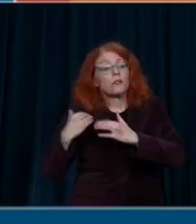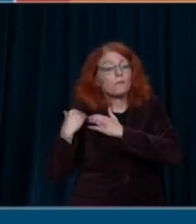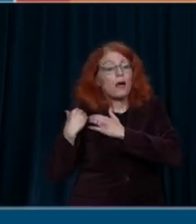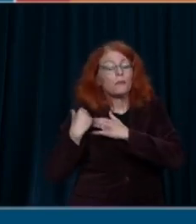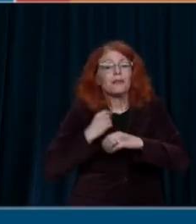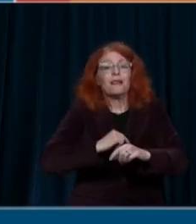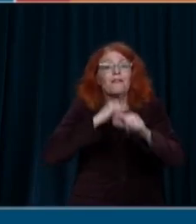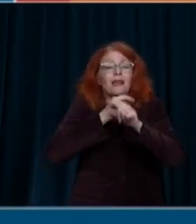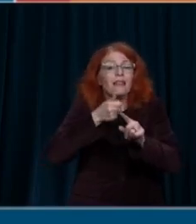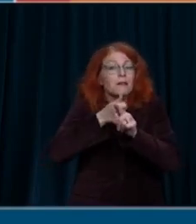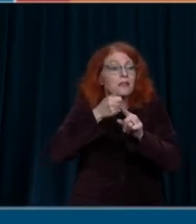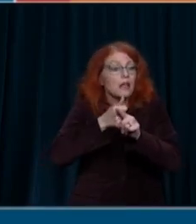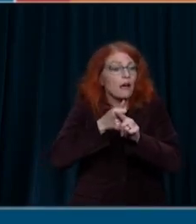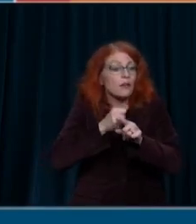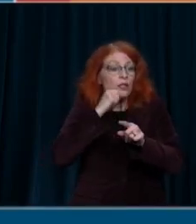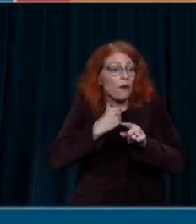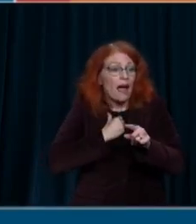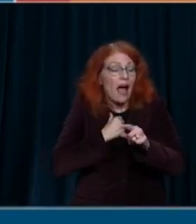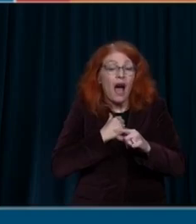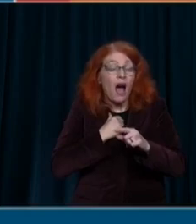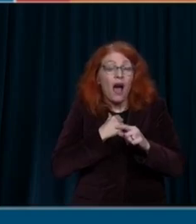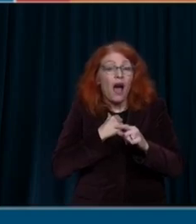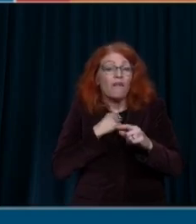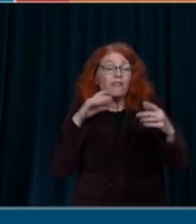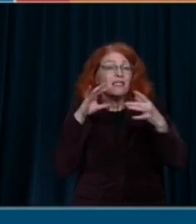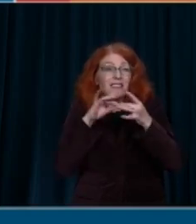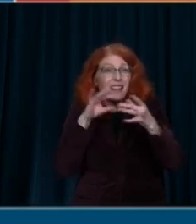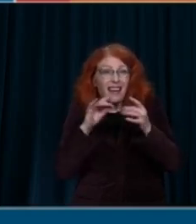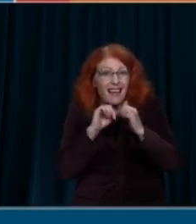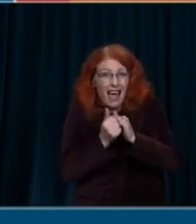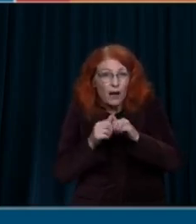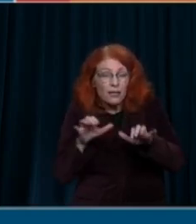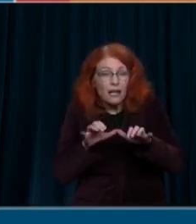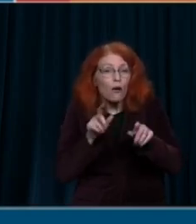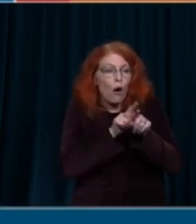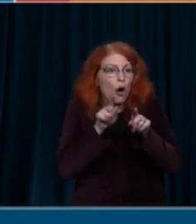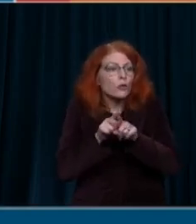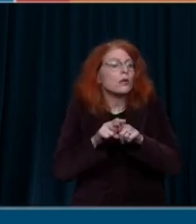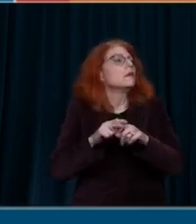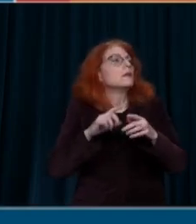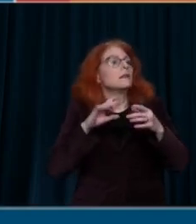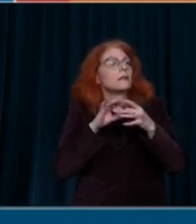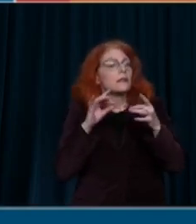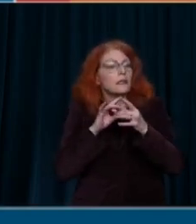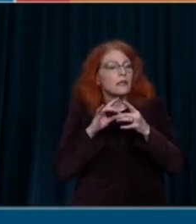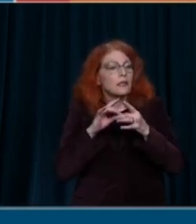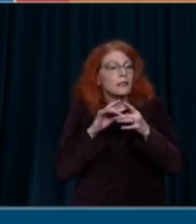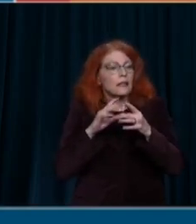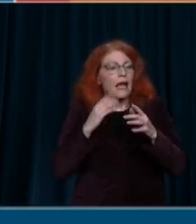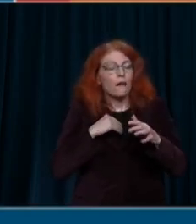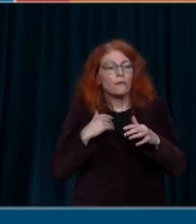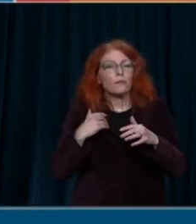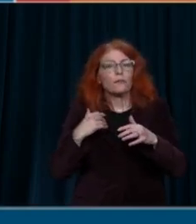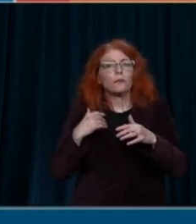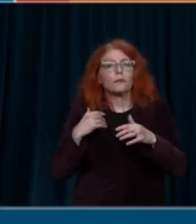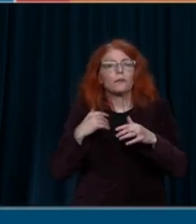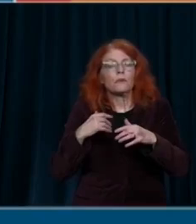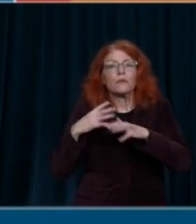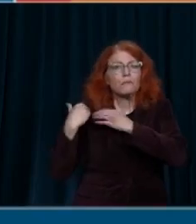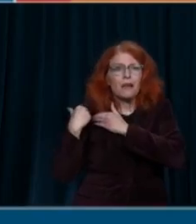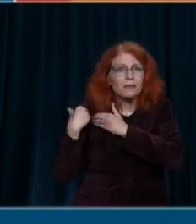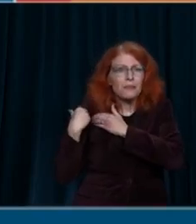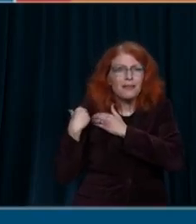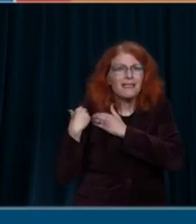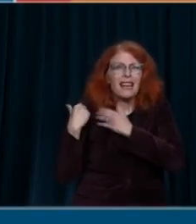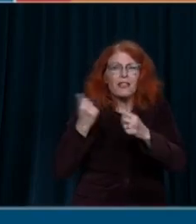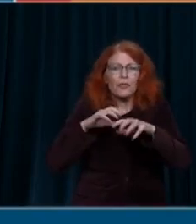defending themselves, and we don't have a say in how that's done. But I would also say that we don't have a responsibility anywhere